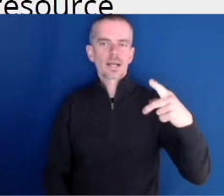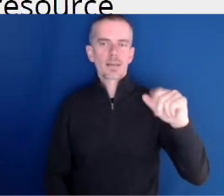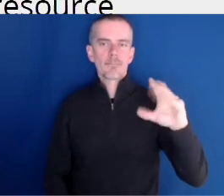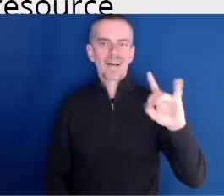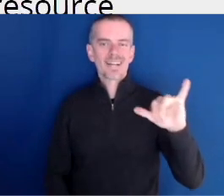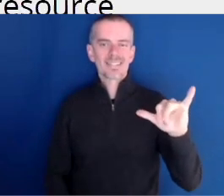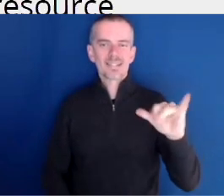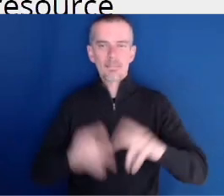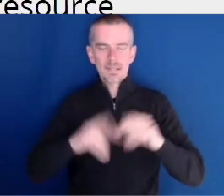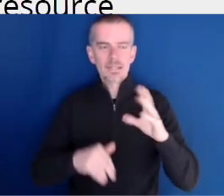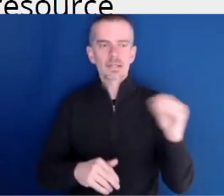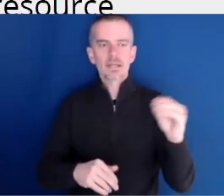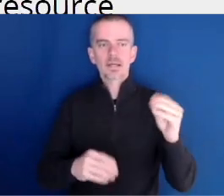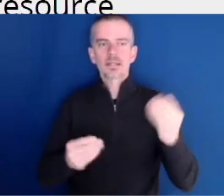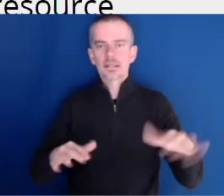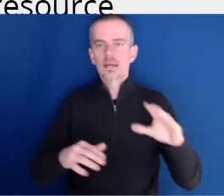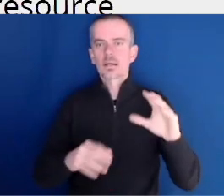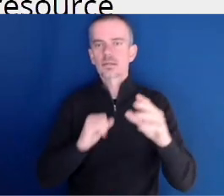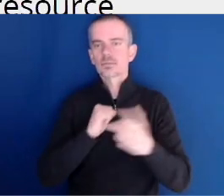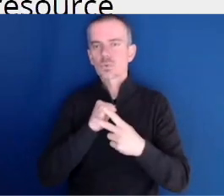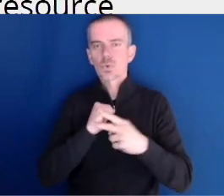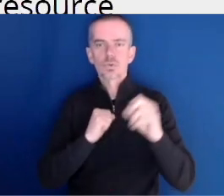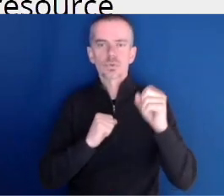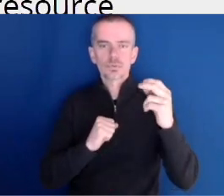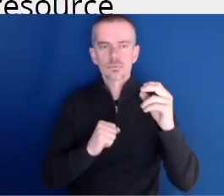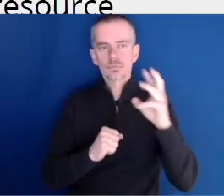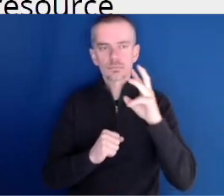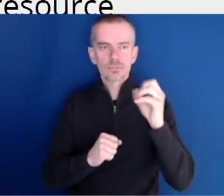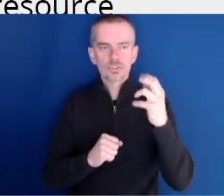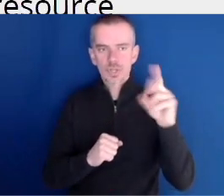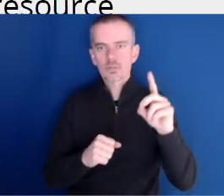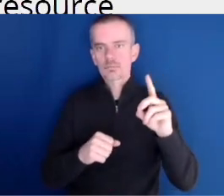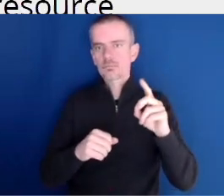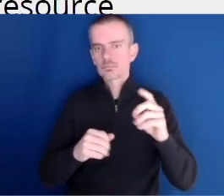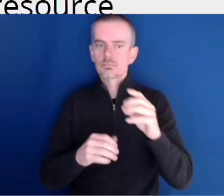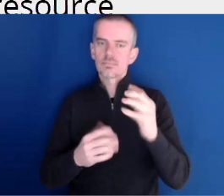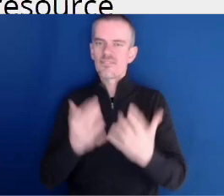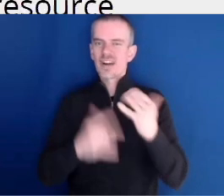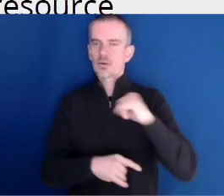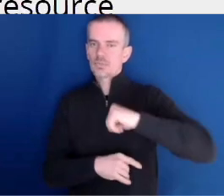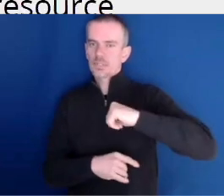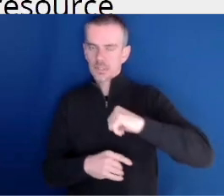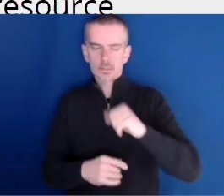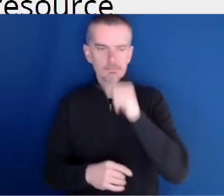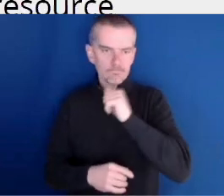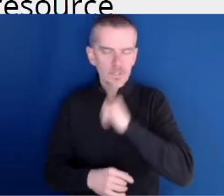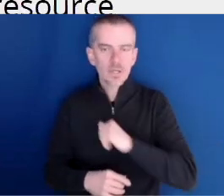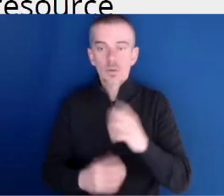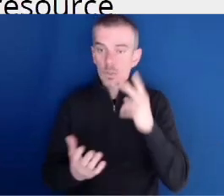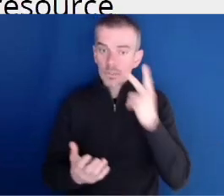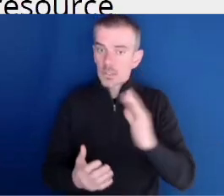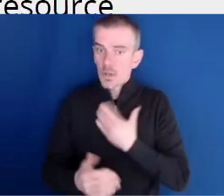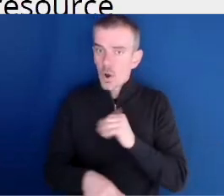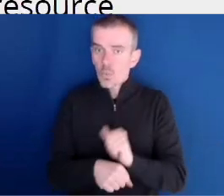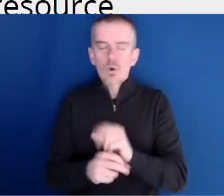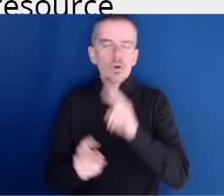land stewardship and community wildfire resilience. So if you'd like to check out our work, please head over to our